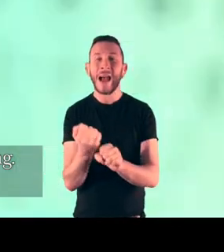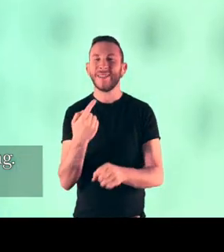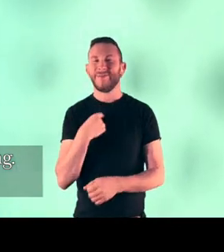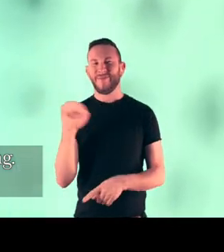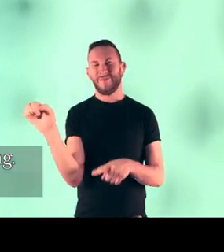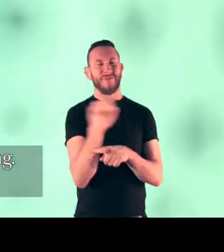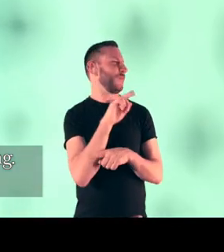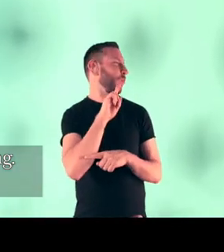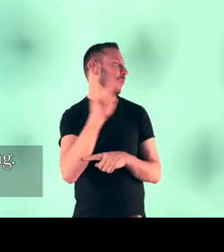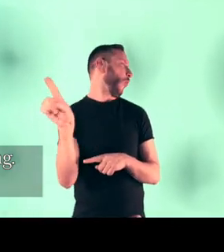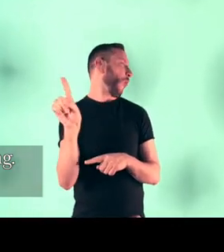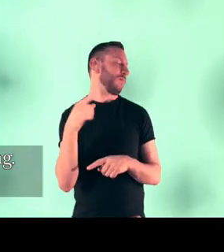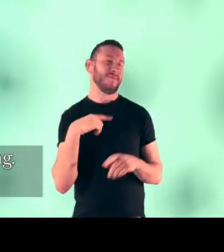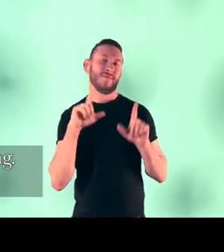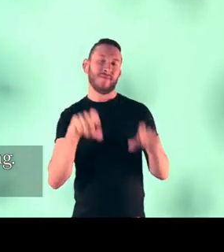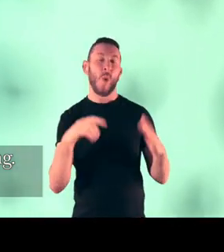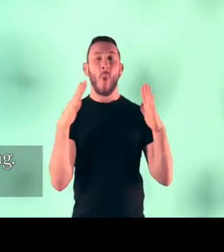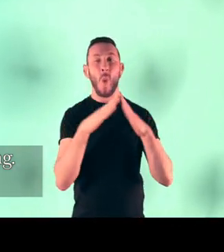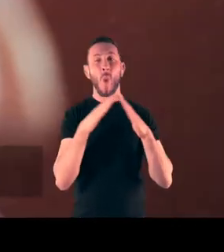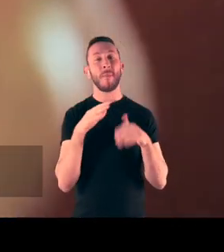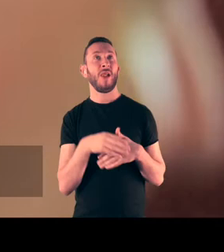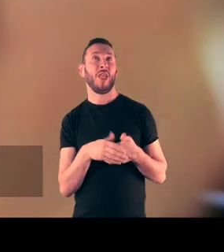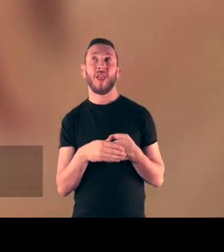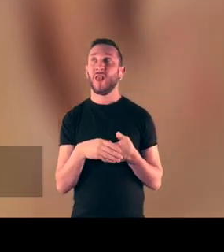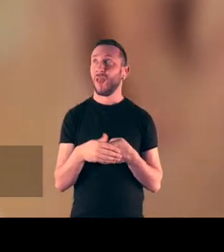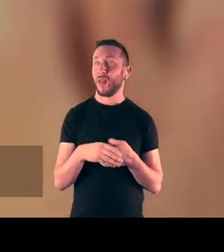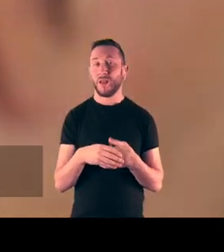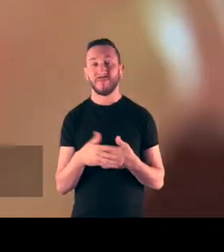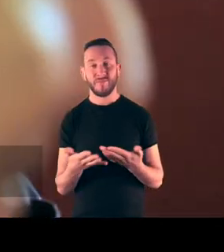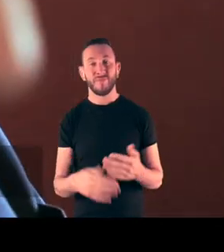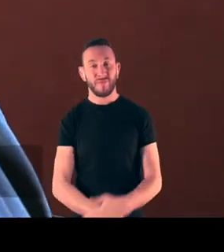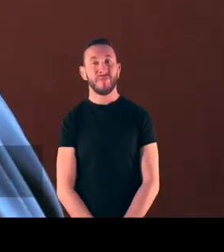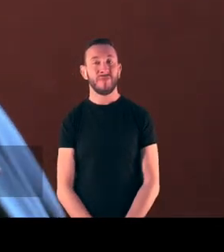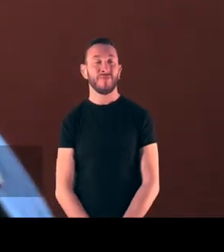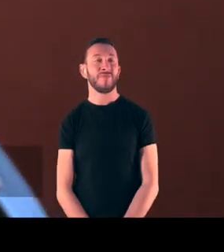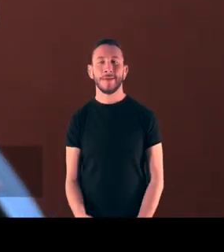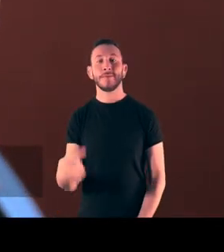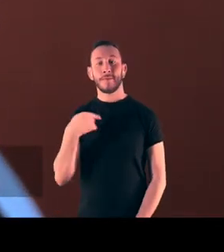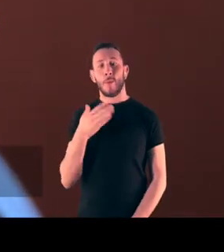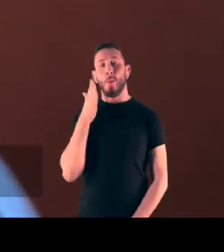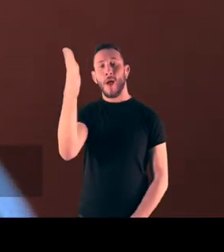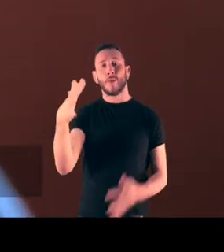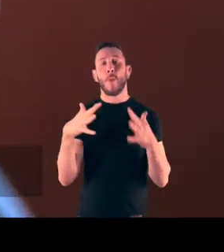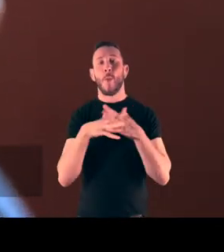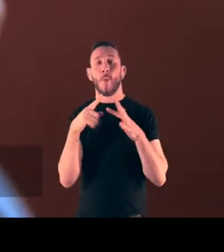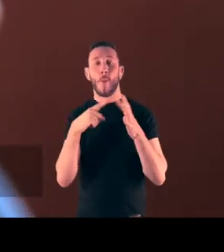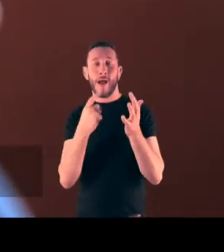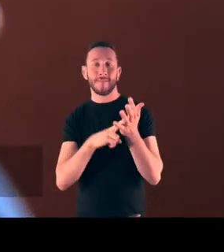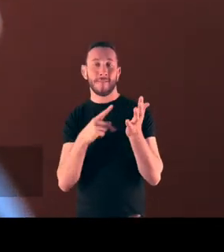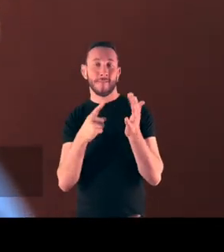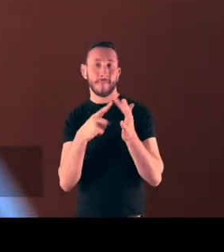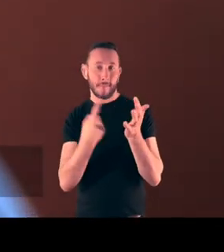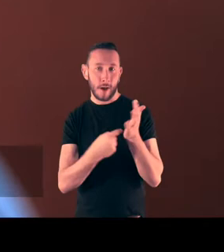making. I just end up sitting in the house and not doing anything. Two older gentlemen sitting side by side. I went to the